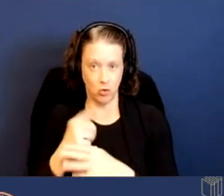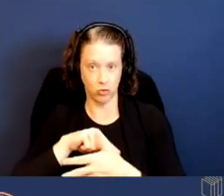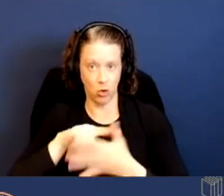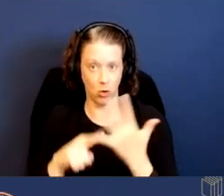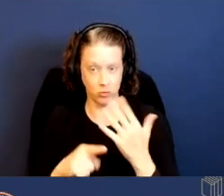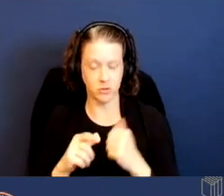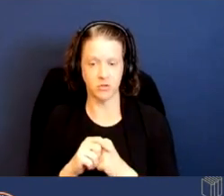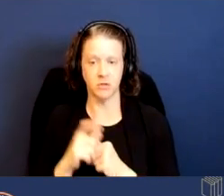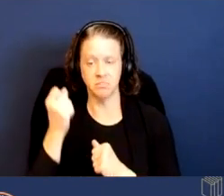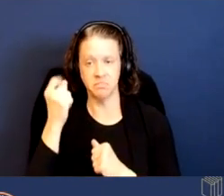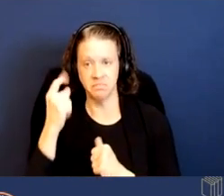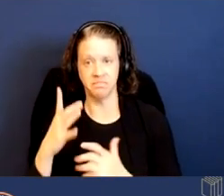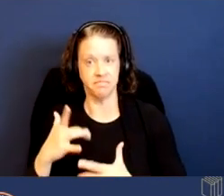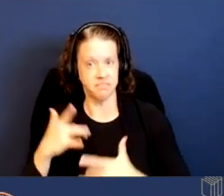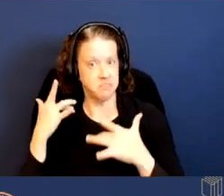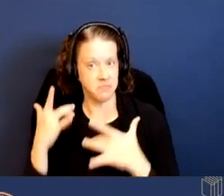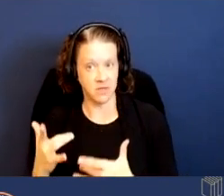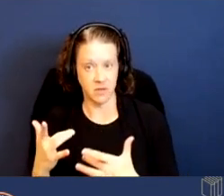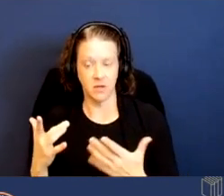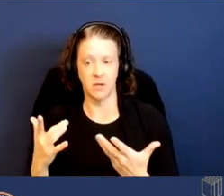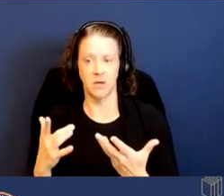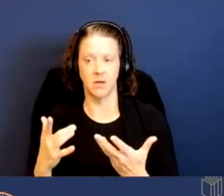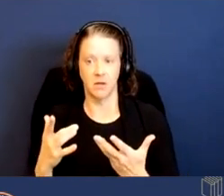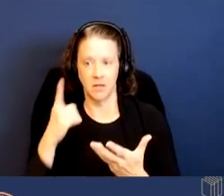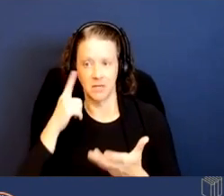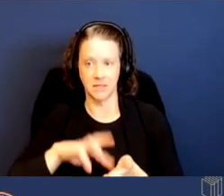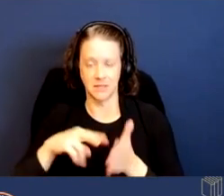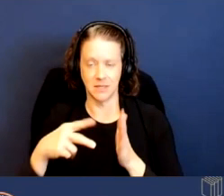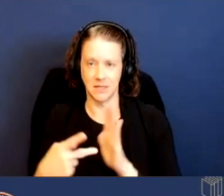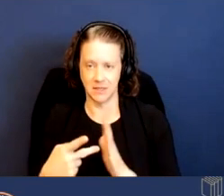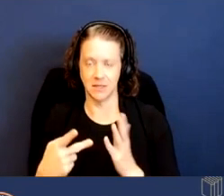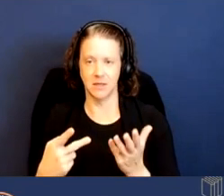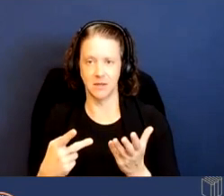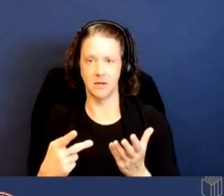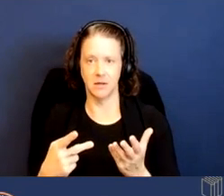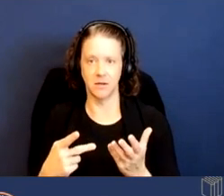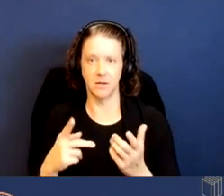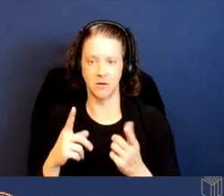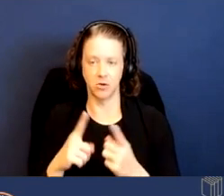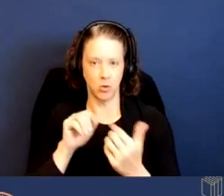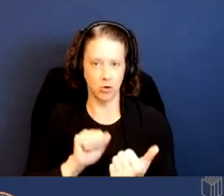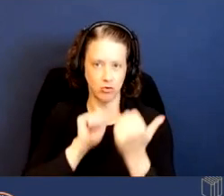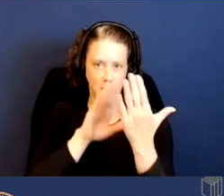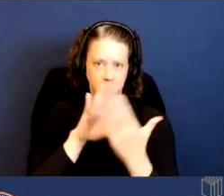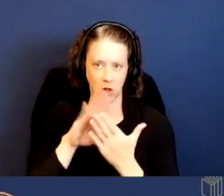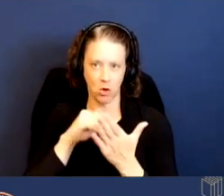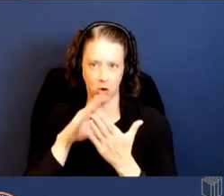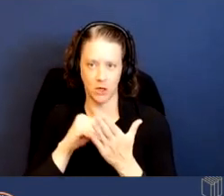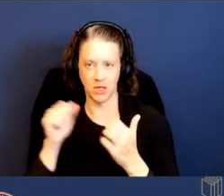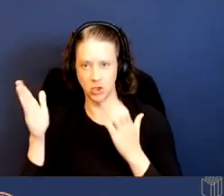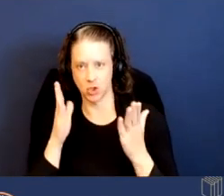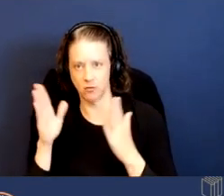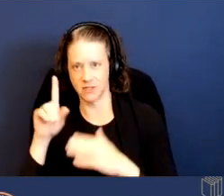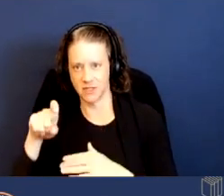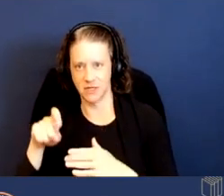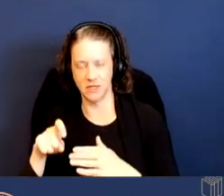But typically, obviously, it's intended to address the learning and the service needs as a result of